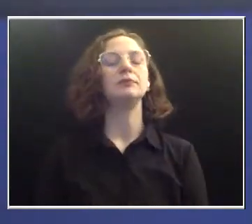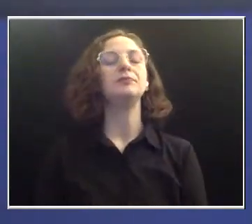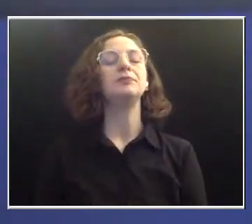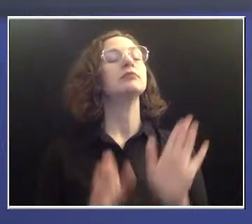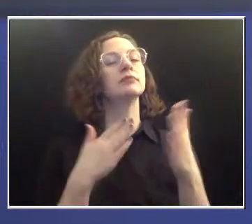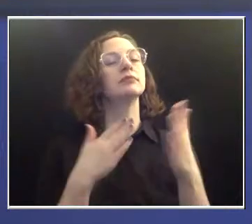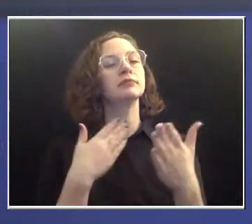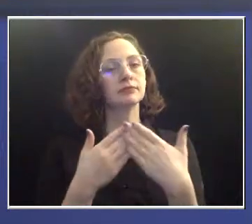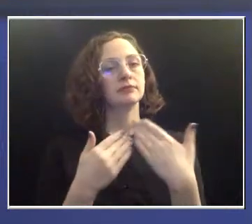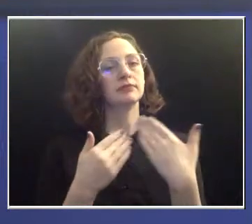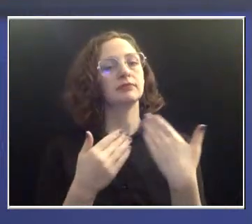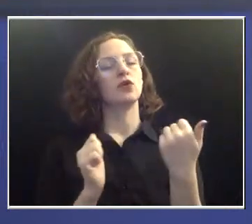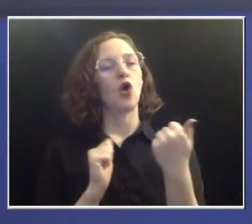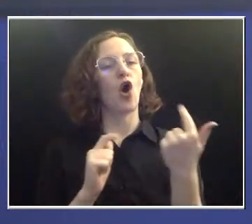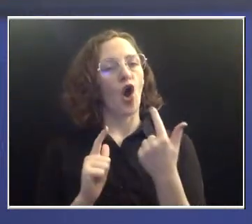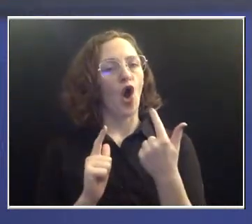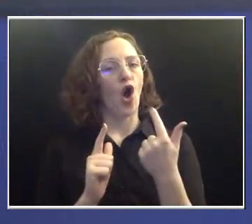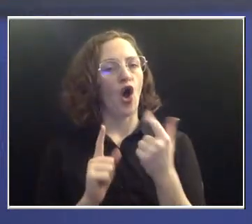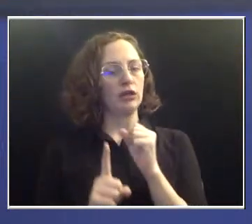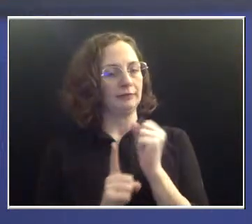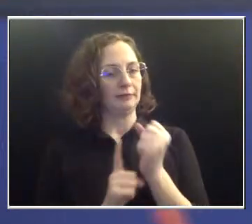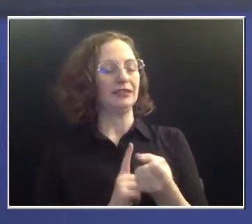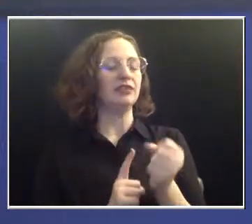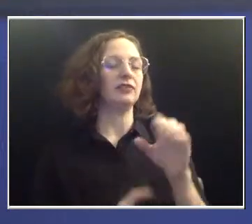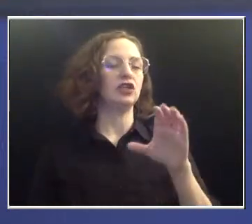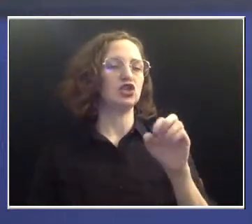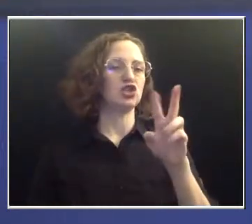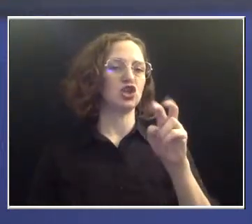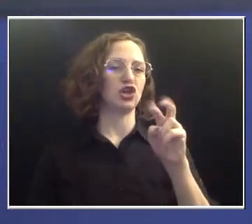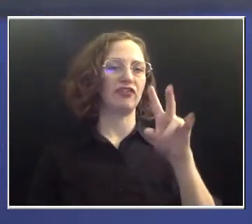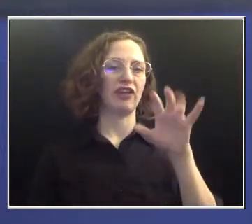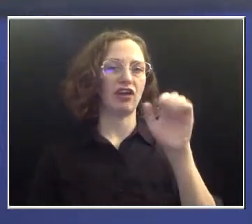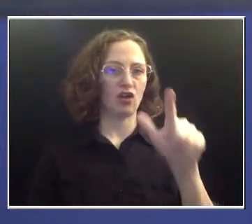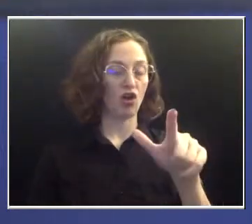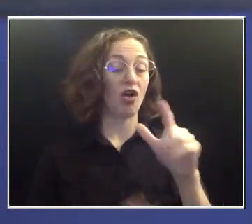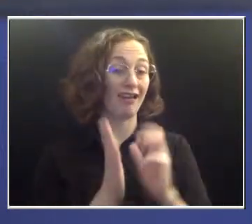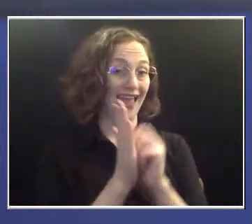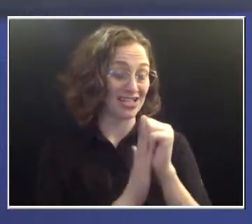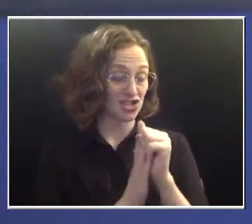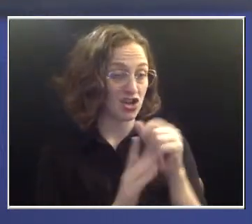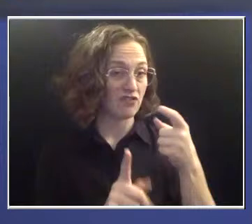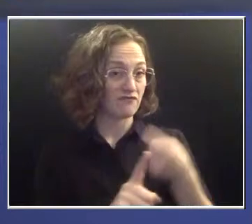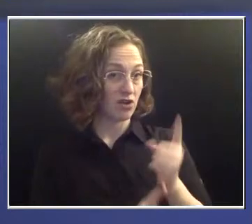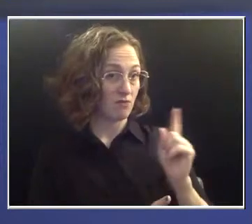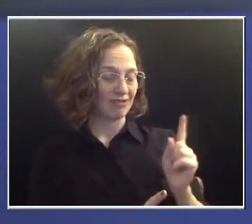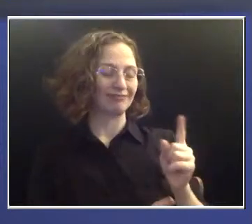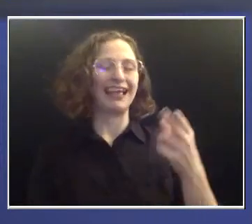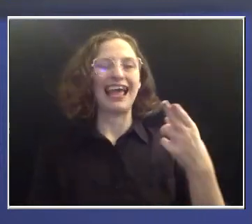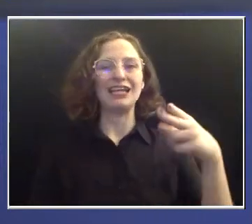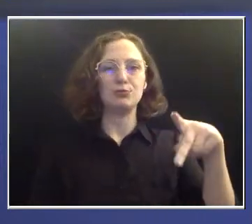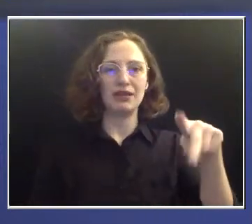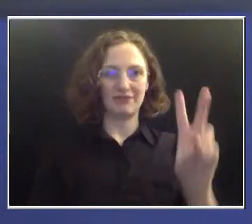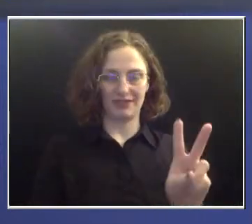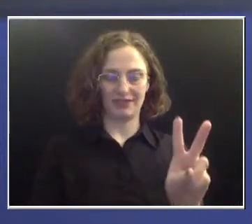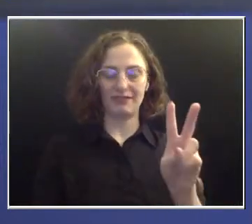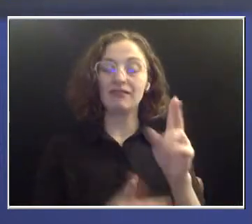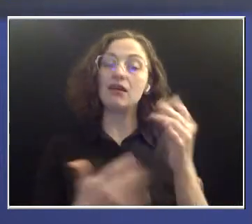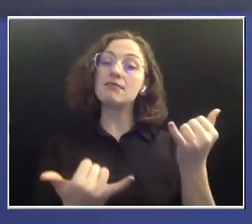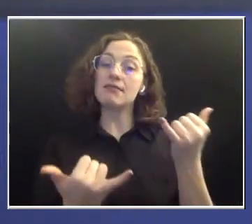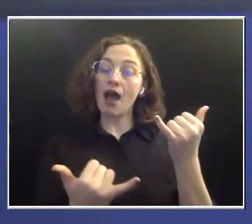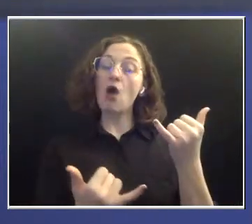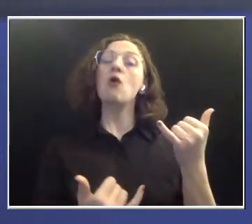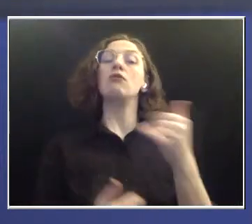caused by the human papillomavirus, or otherwise known as HPV. And now that we have a vaccine for HPV, there is hope